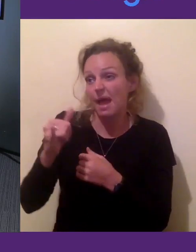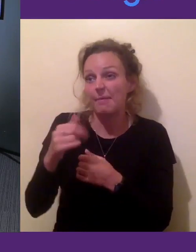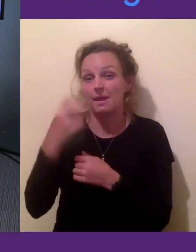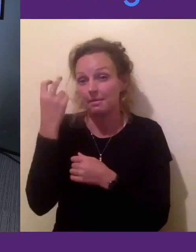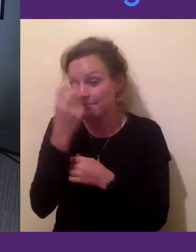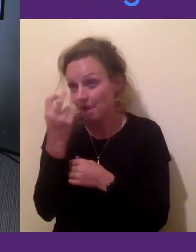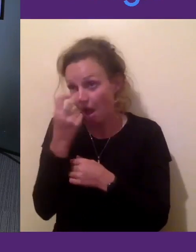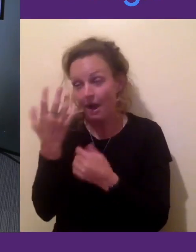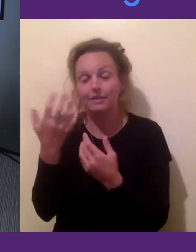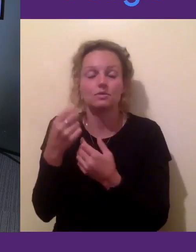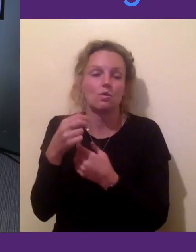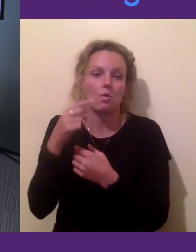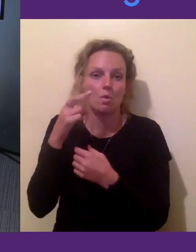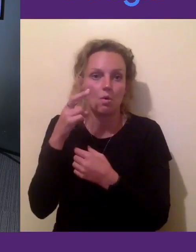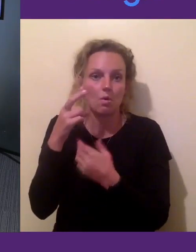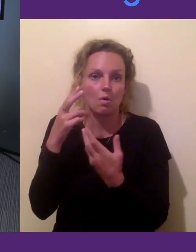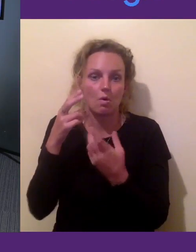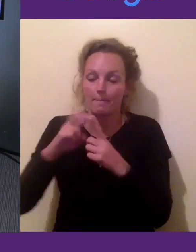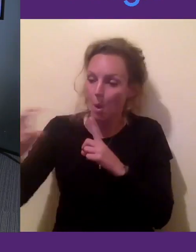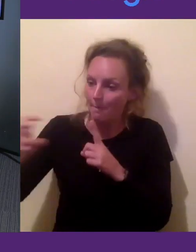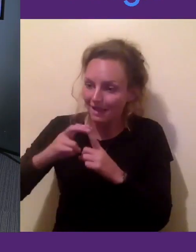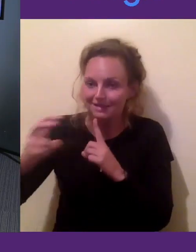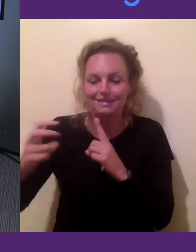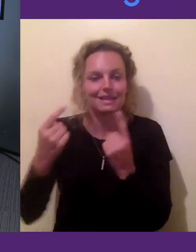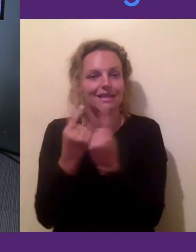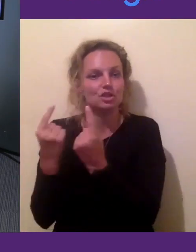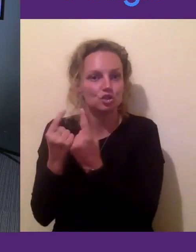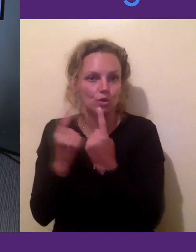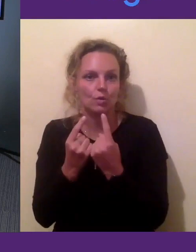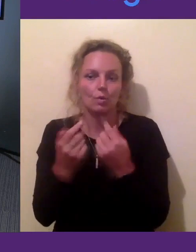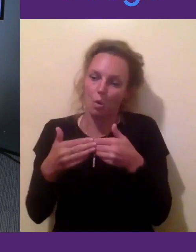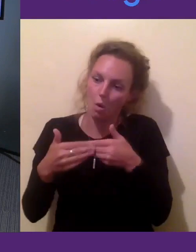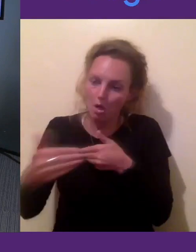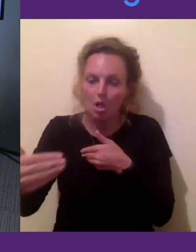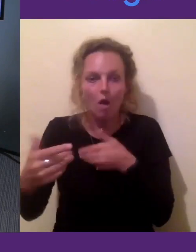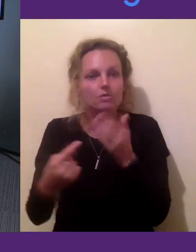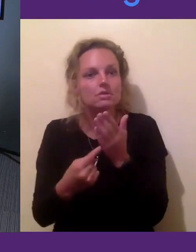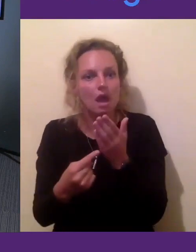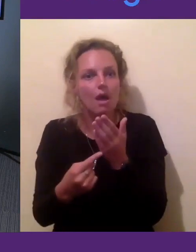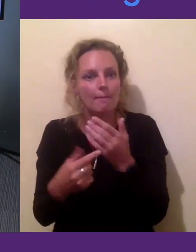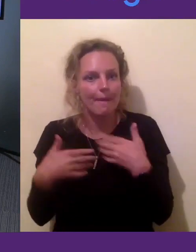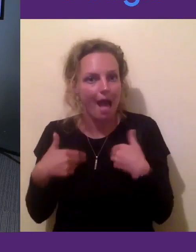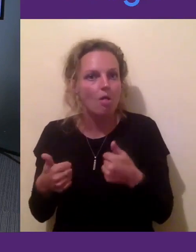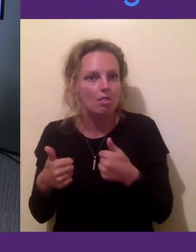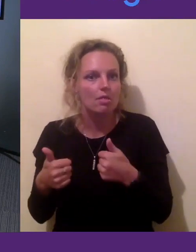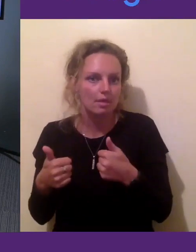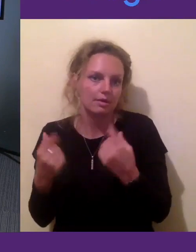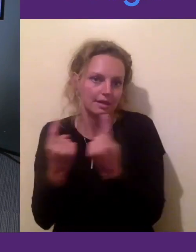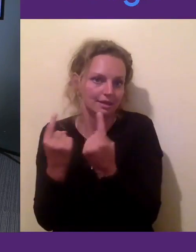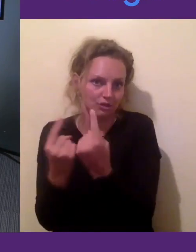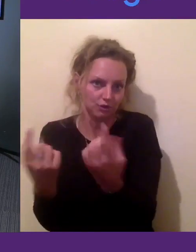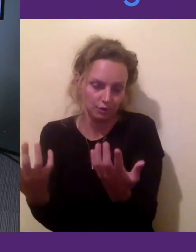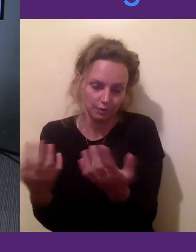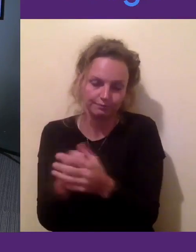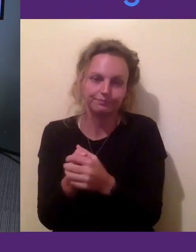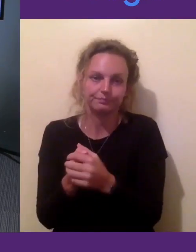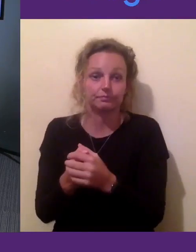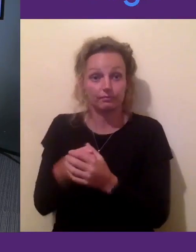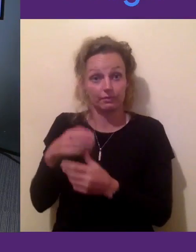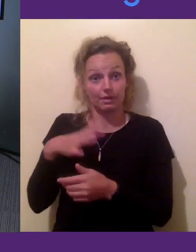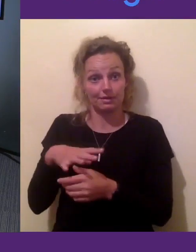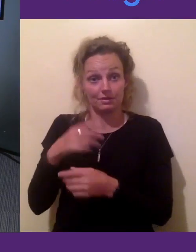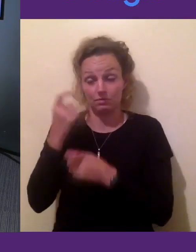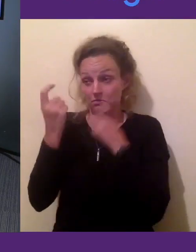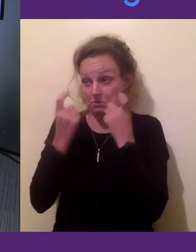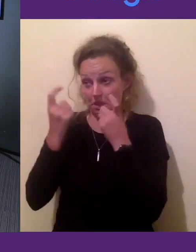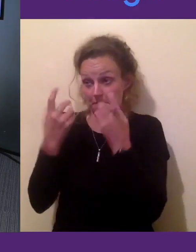motor impairments, or long-term health conditions. So we need to be thinking about how we can make things accessible for people